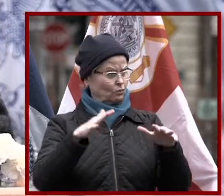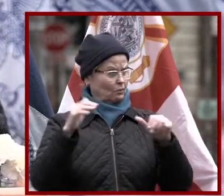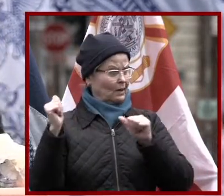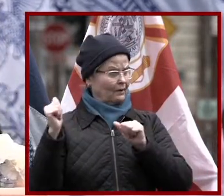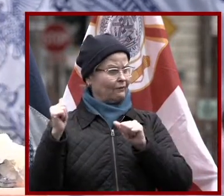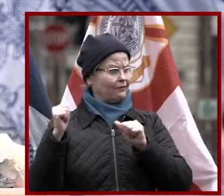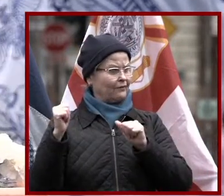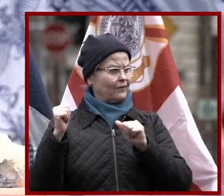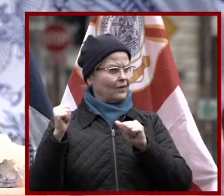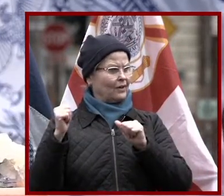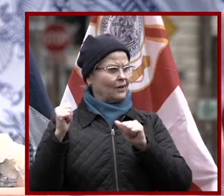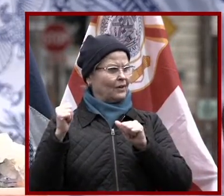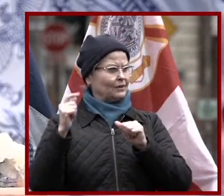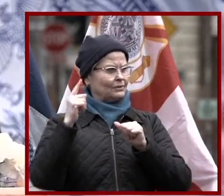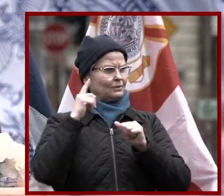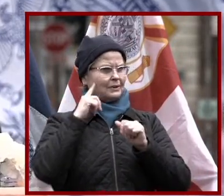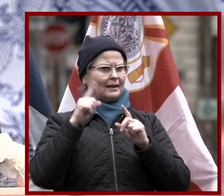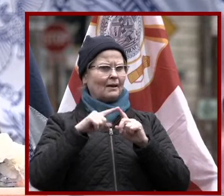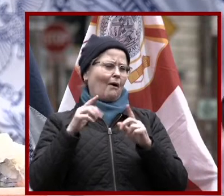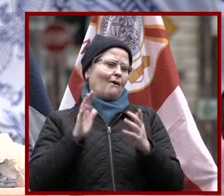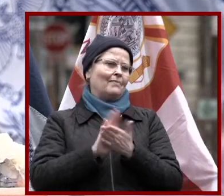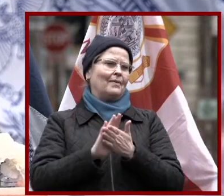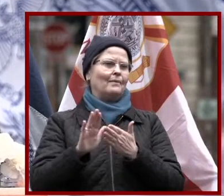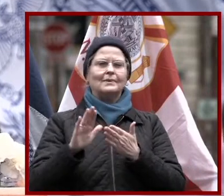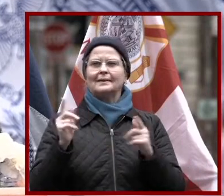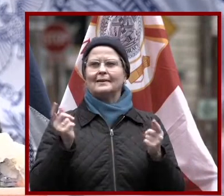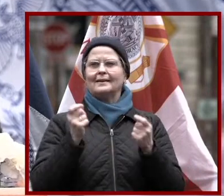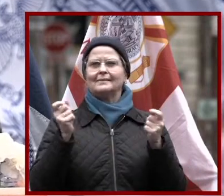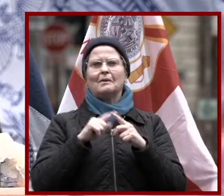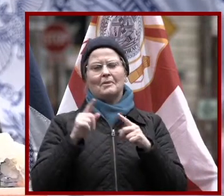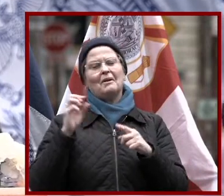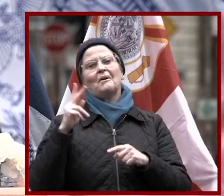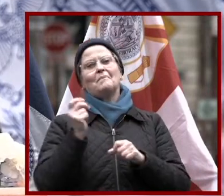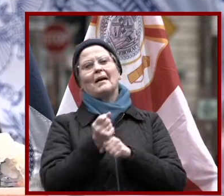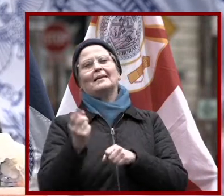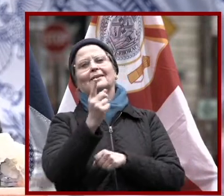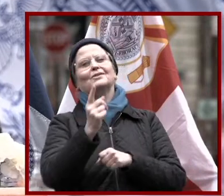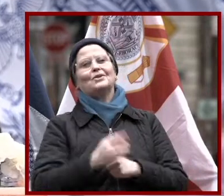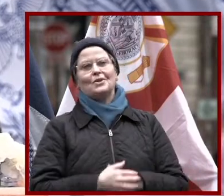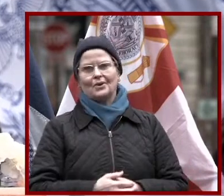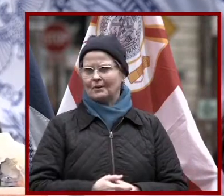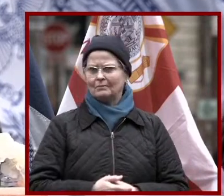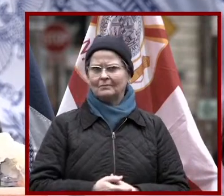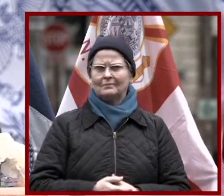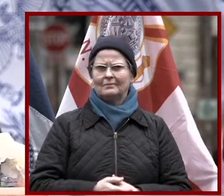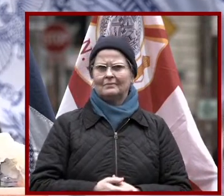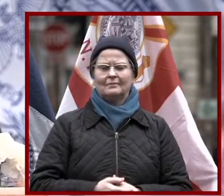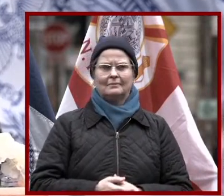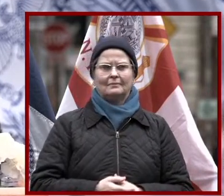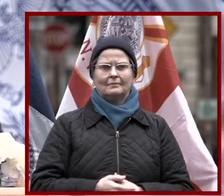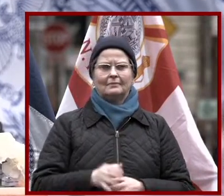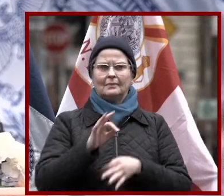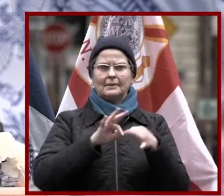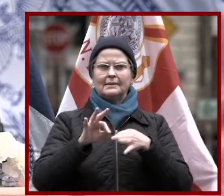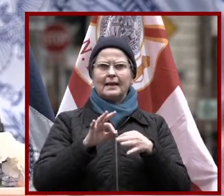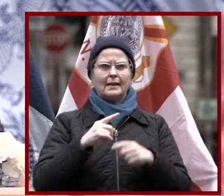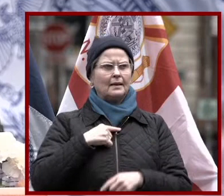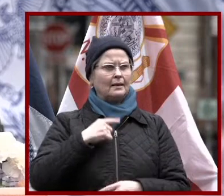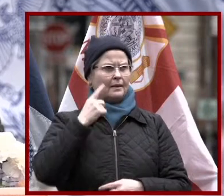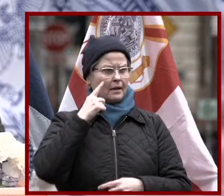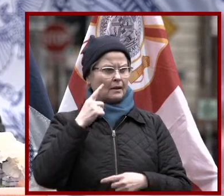don't just think of this as a nice ceremony and you'll be back next year. I want you to think, what will you do